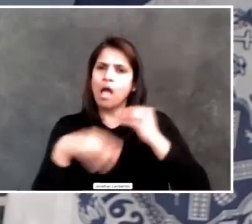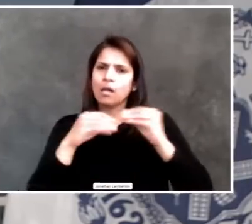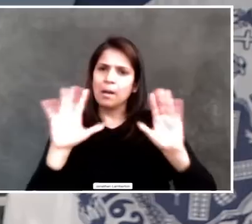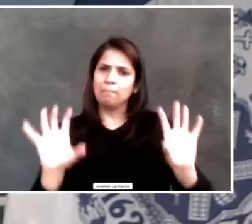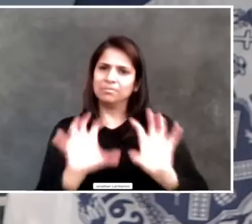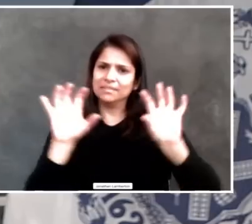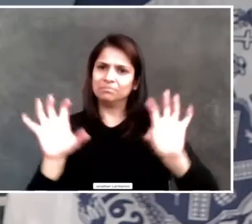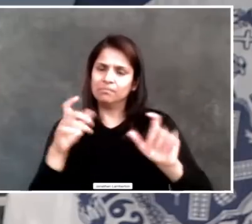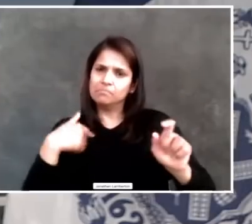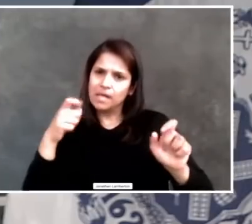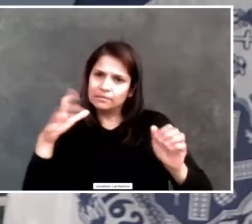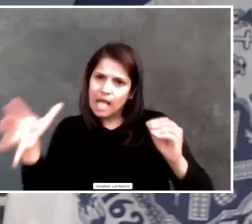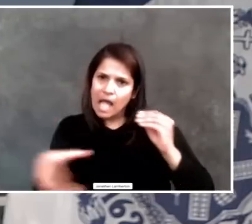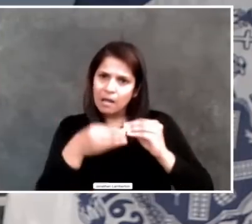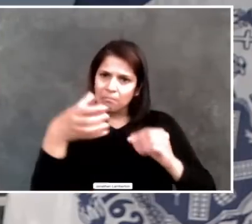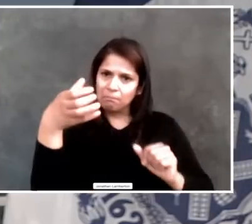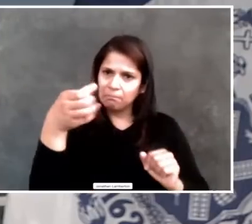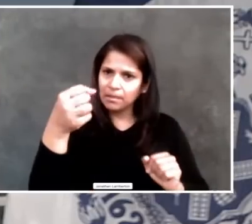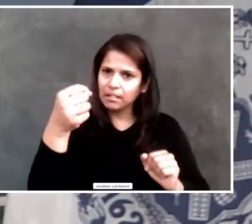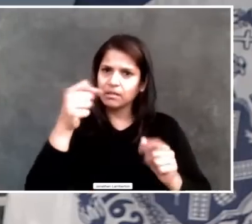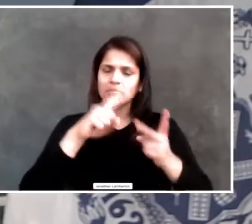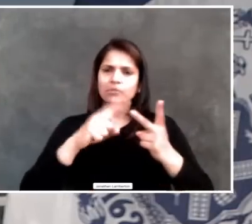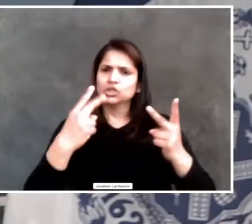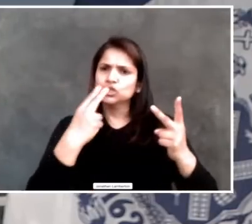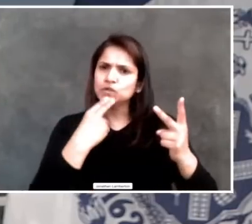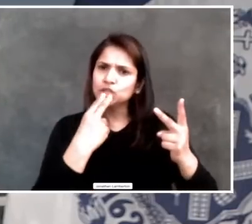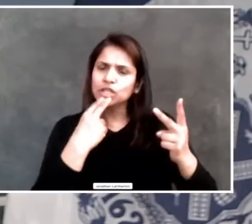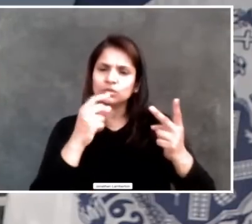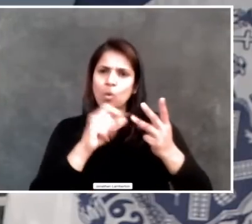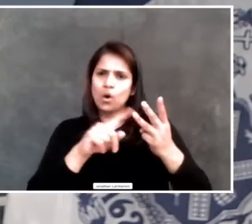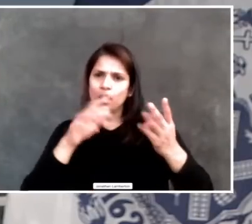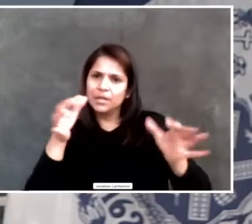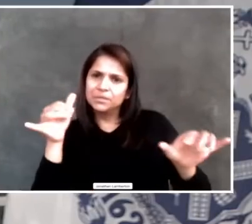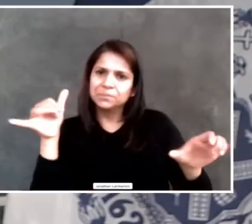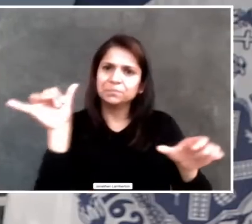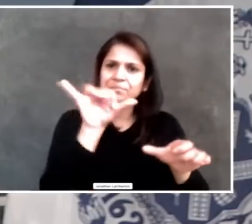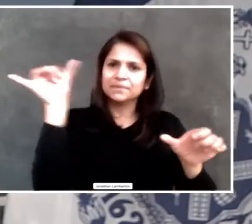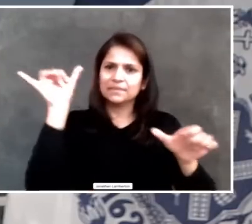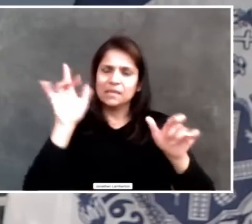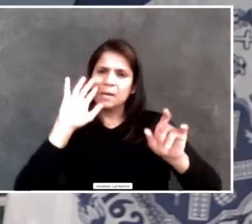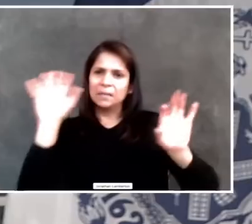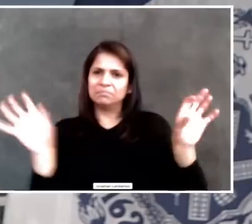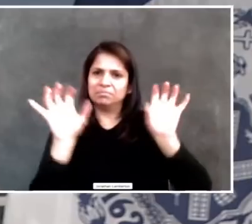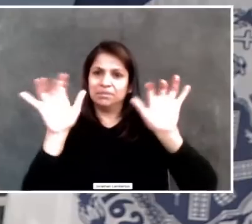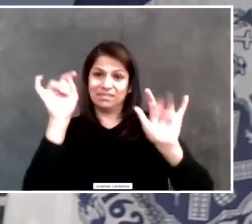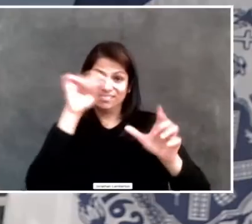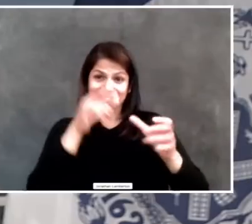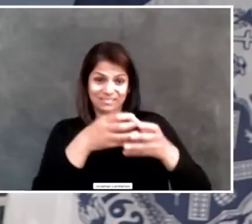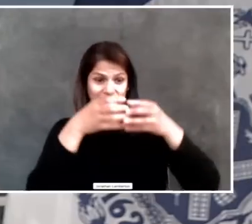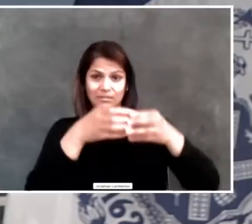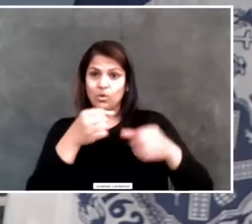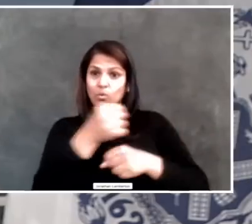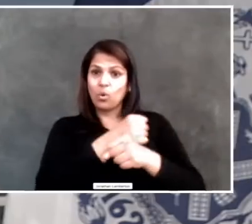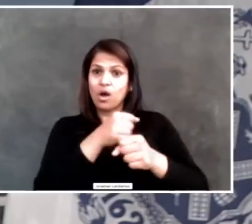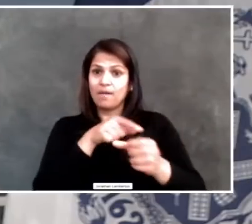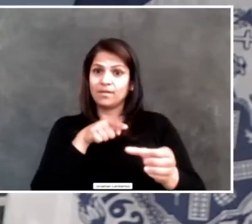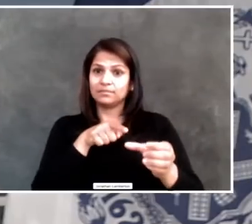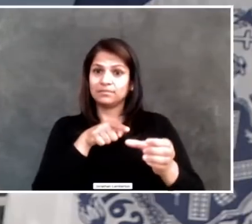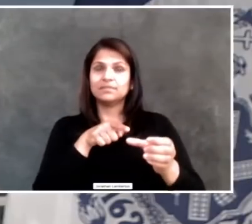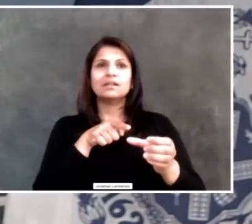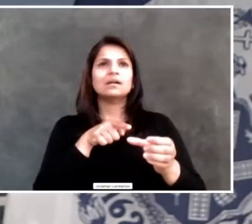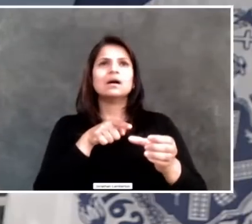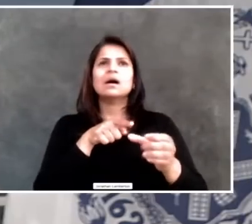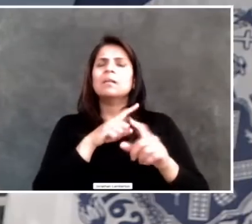to the point you'd like to be at, which is what we wanted on day one is what we want today. Nothing has changed. We would like the ability to